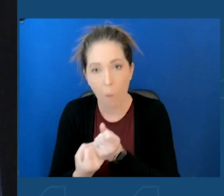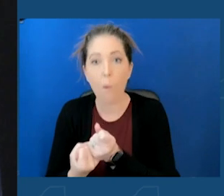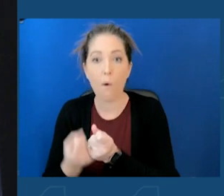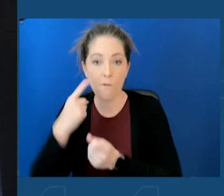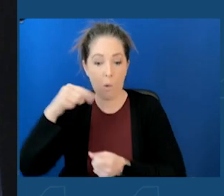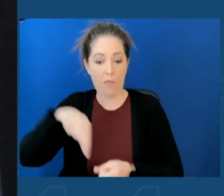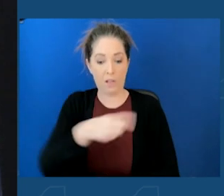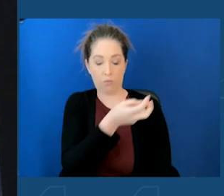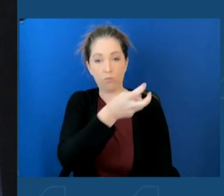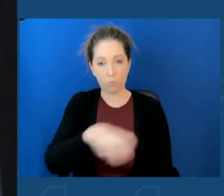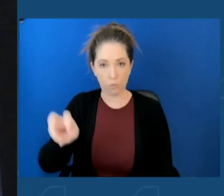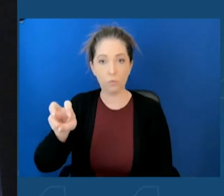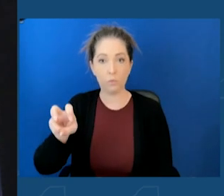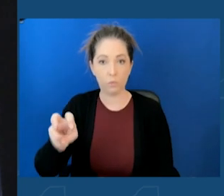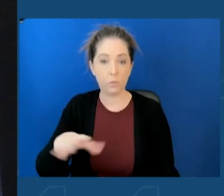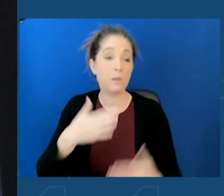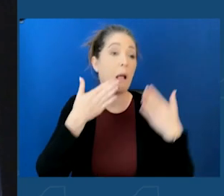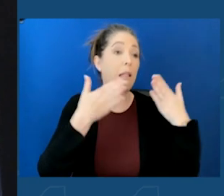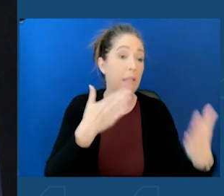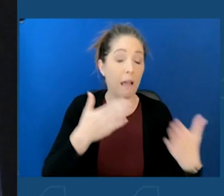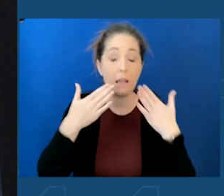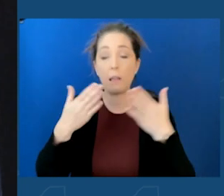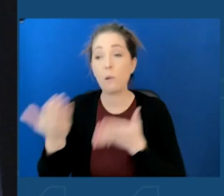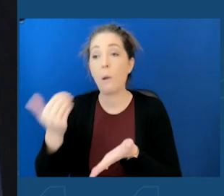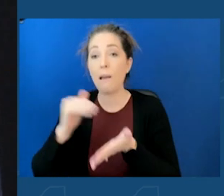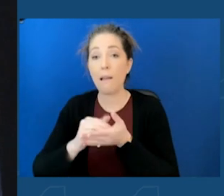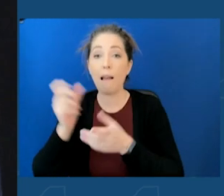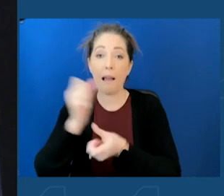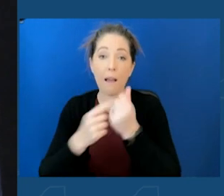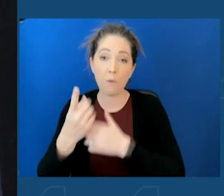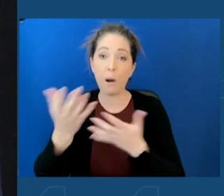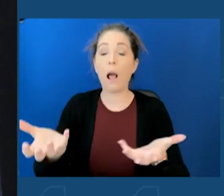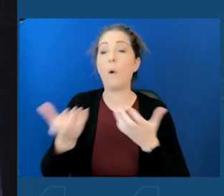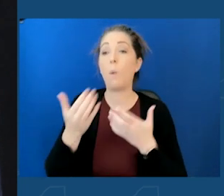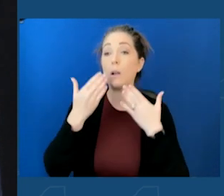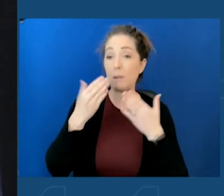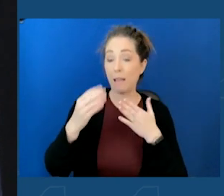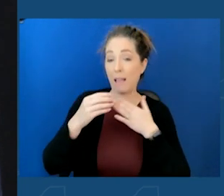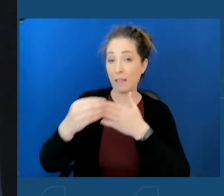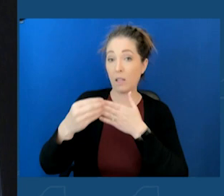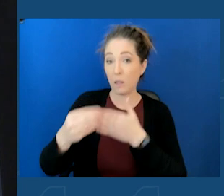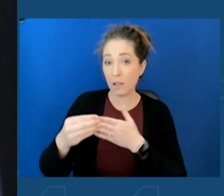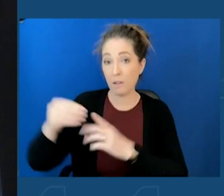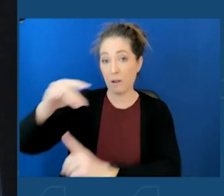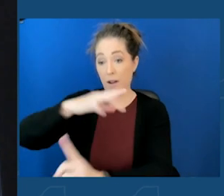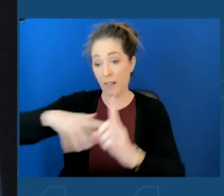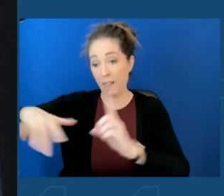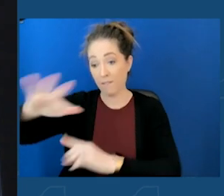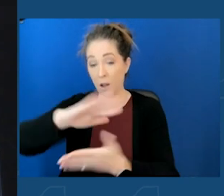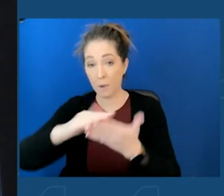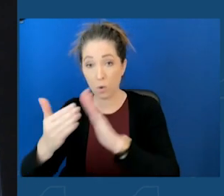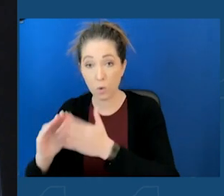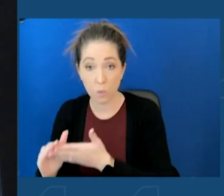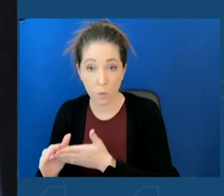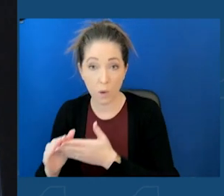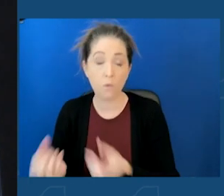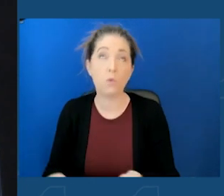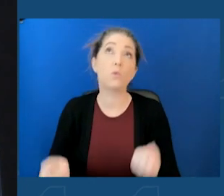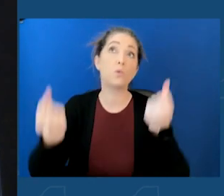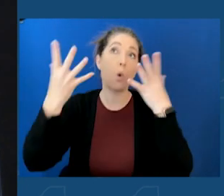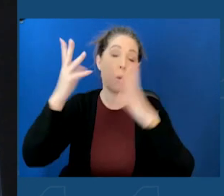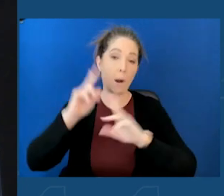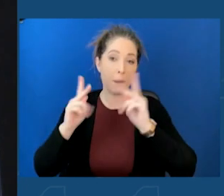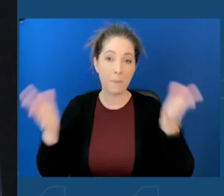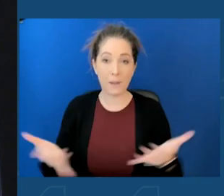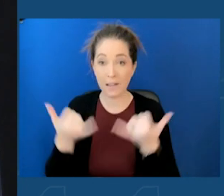transition. So thank you again for everyone. I want to also thank the leadership in the environmental community. We have so many of them with us